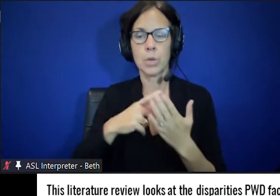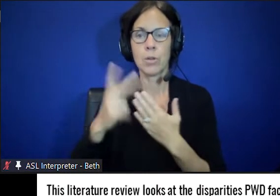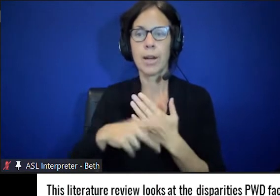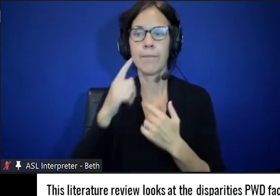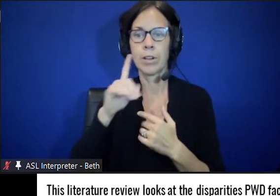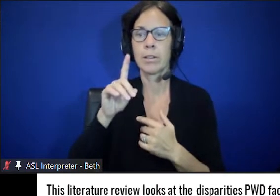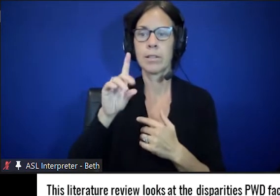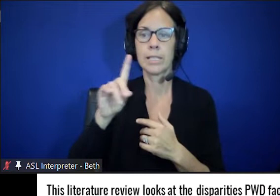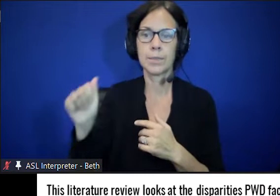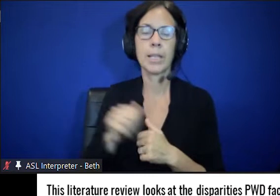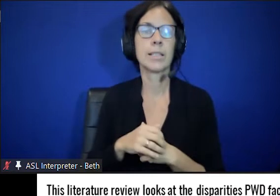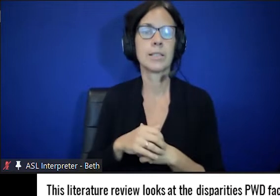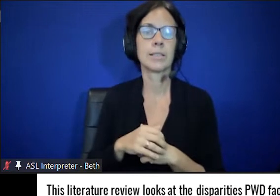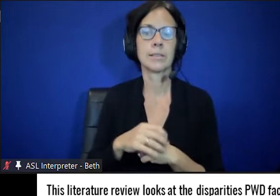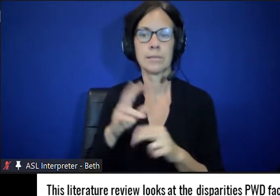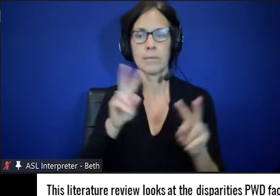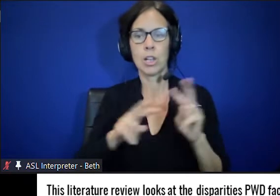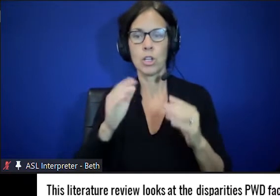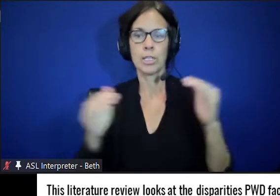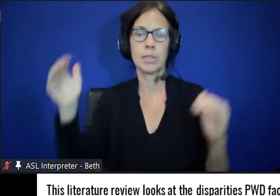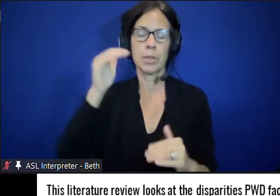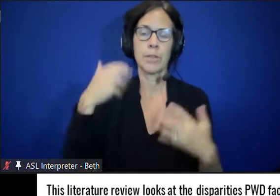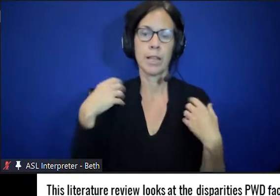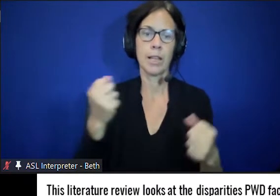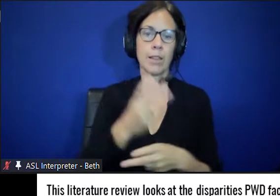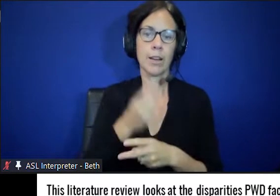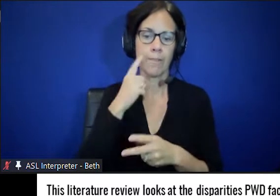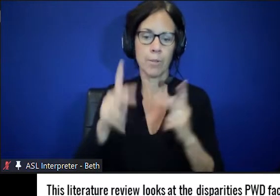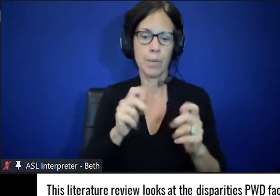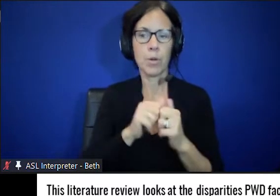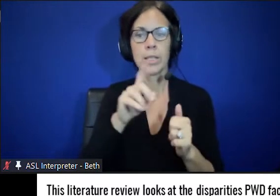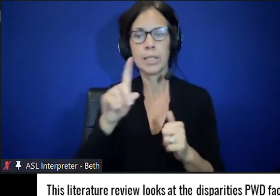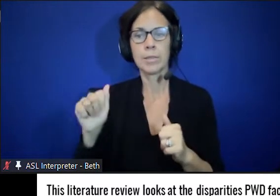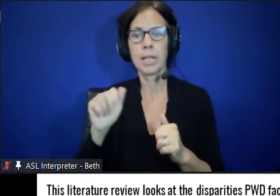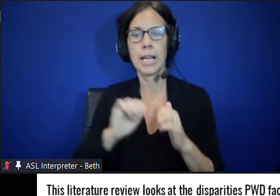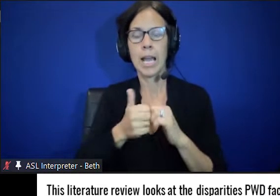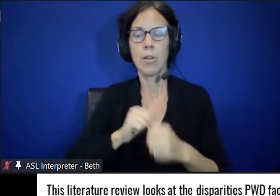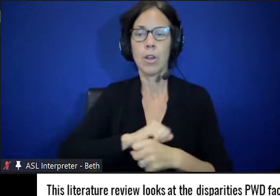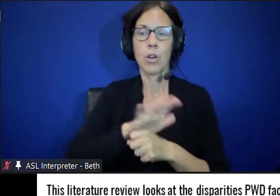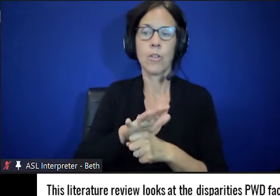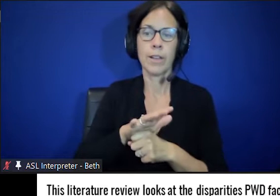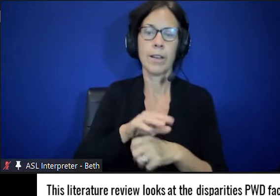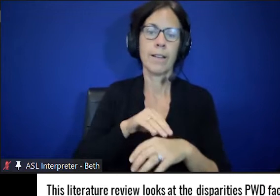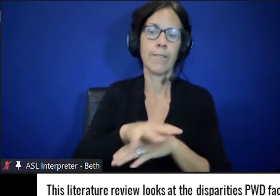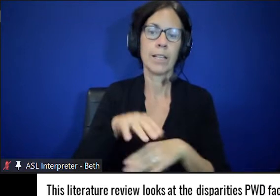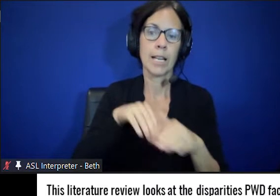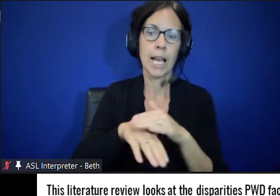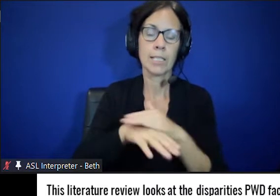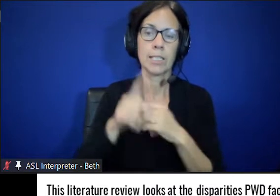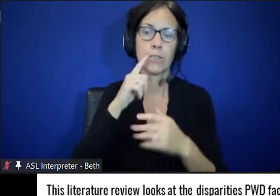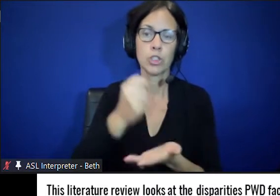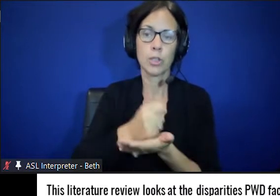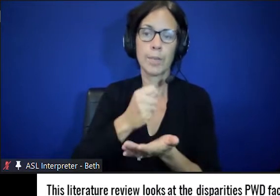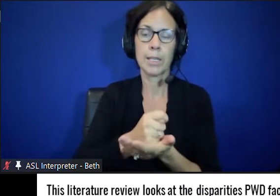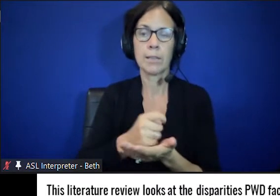So I looked at disparities in the healthcare system for people with disabilities and how the COVID pandemic affected access to treatment. To find